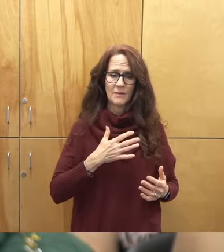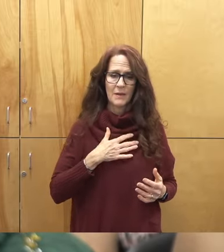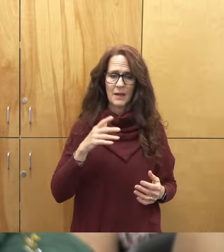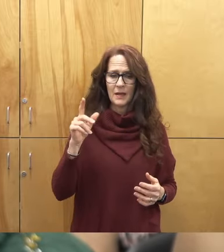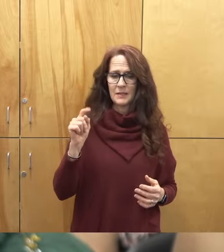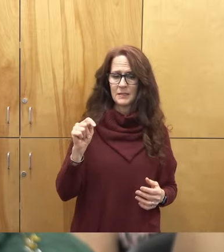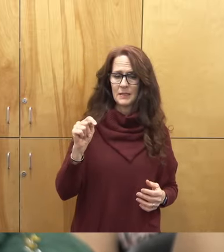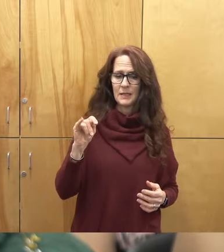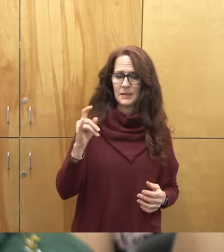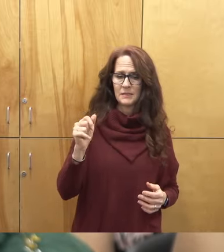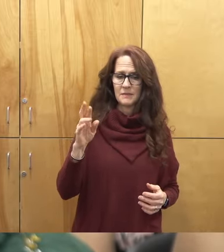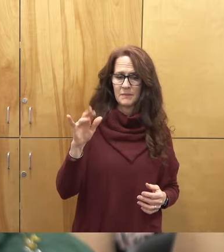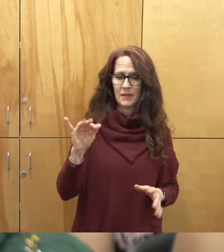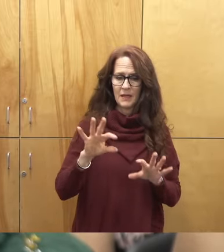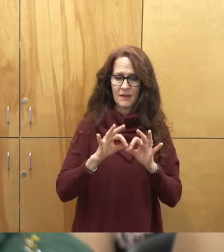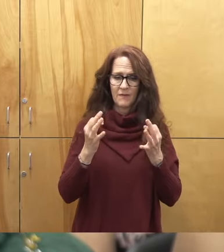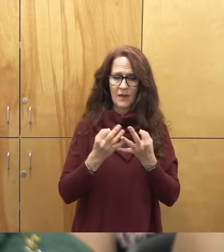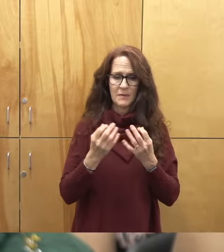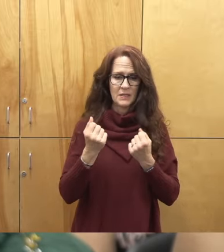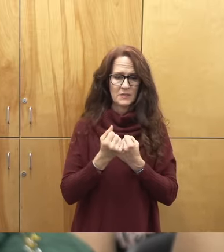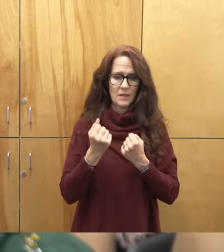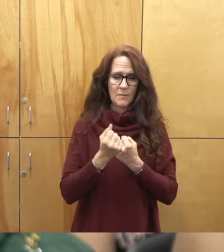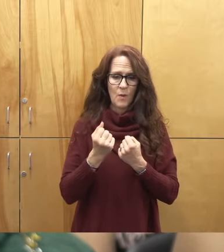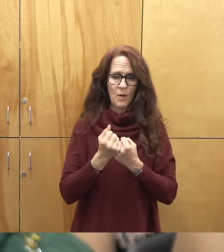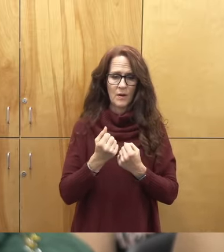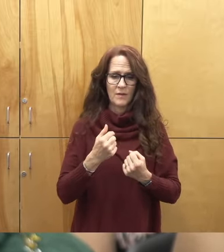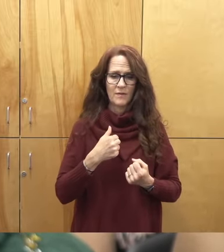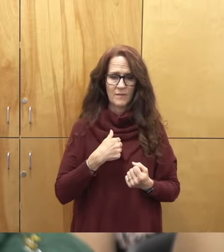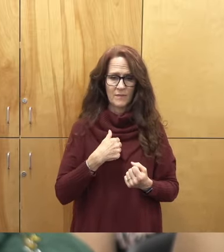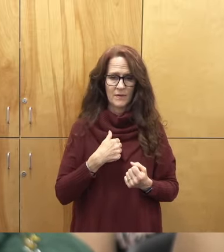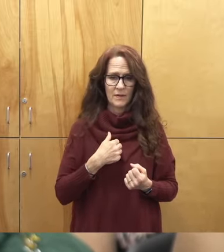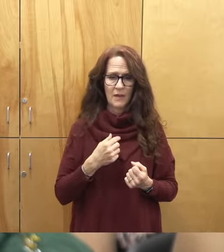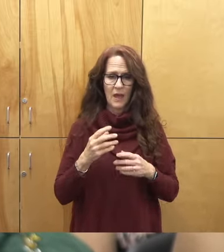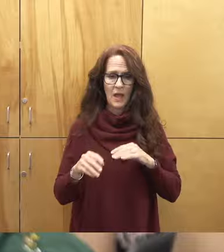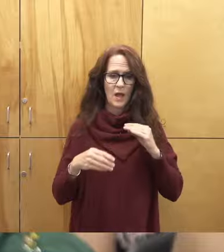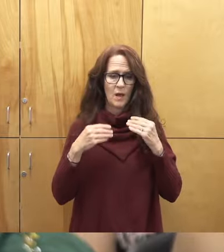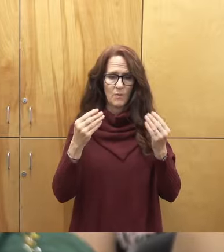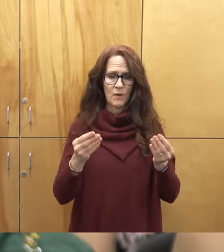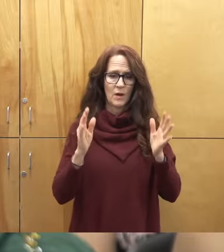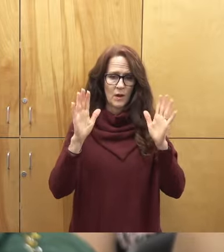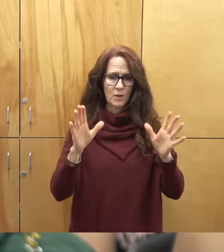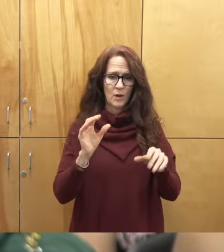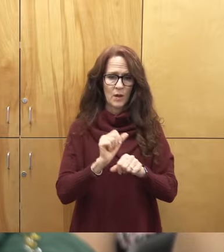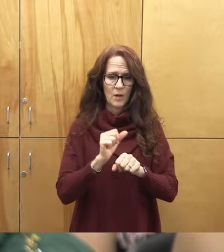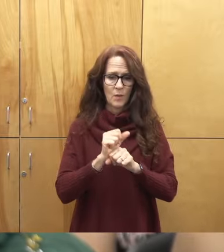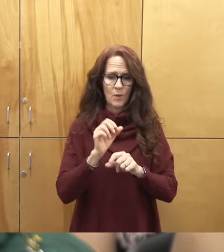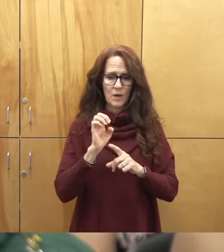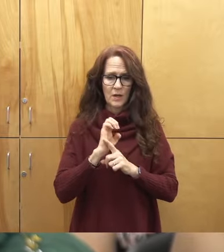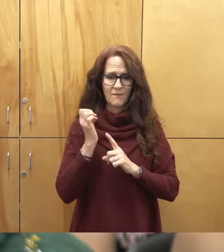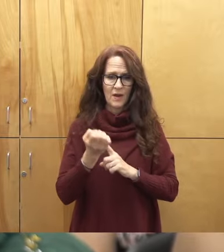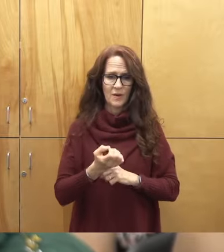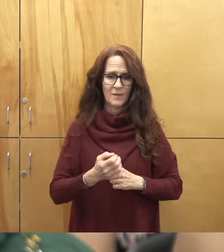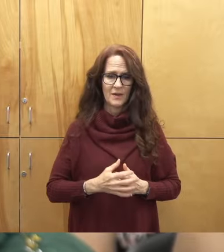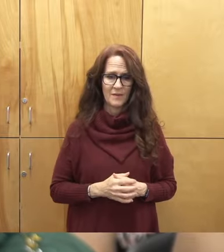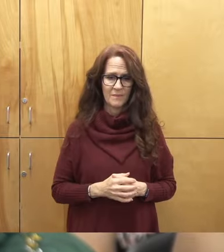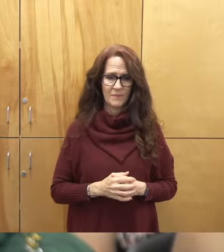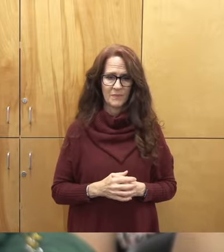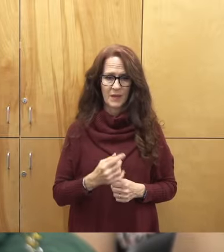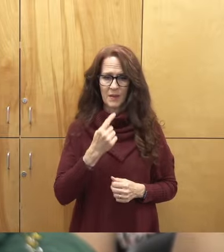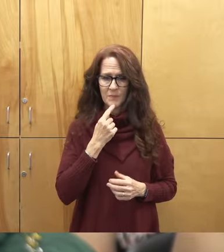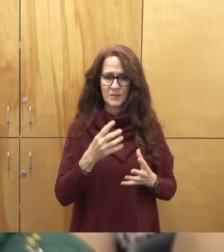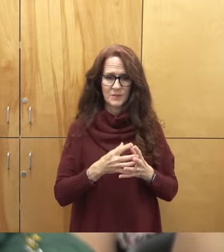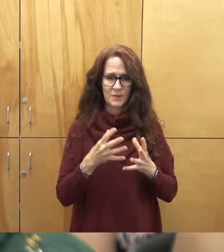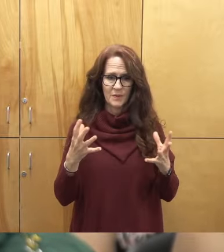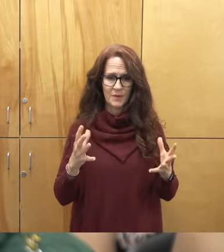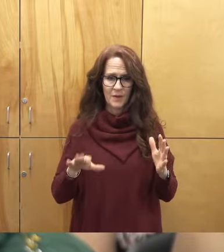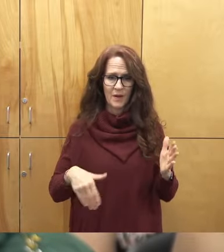family who have been nothing but supportive and provided a great work in my environment. And I'm going to miss you guys